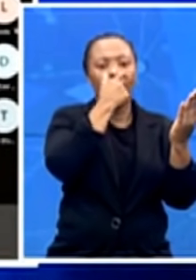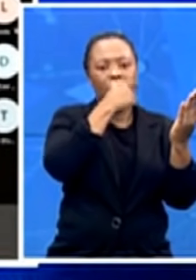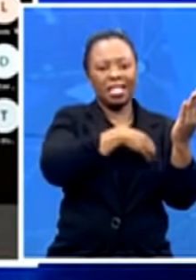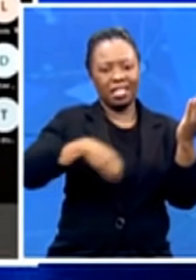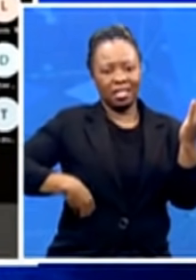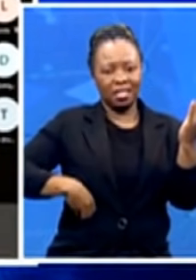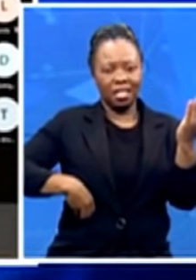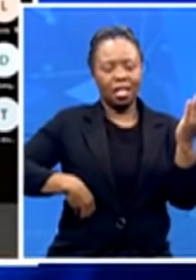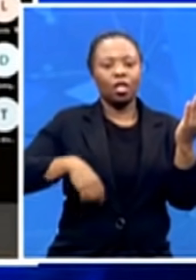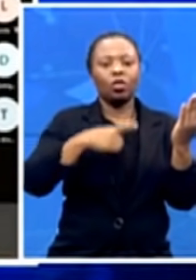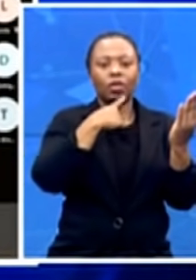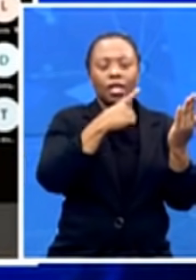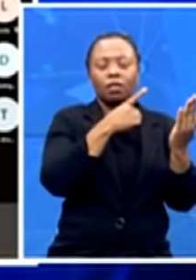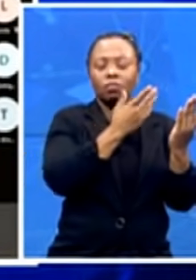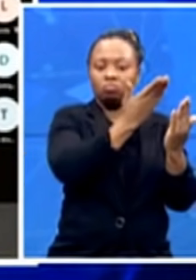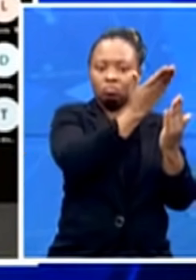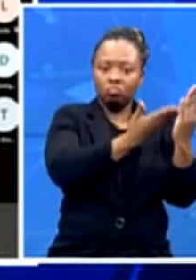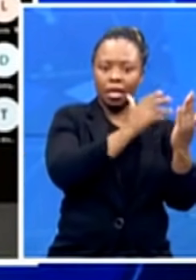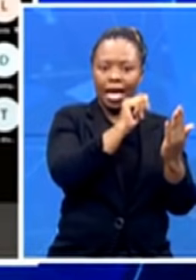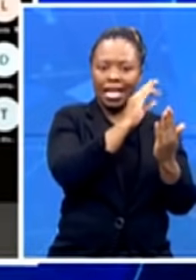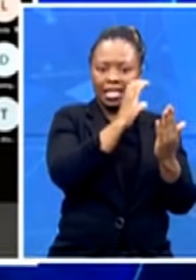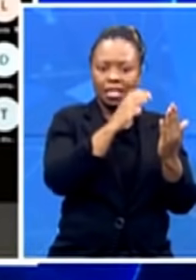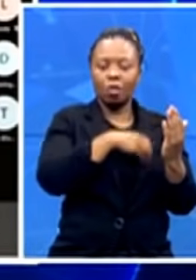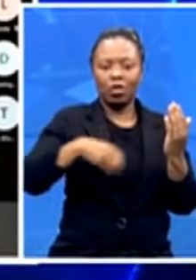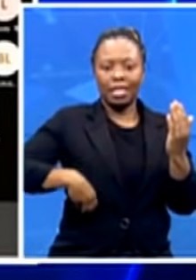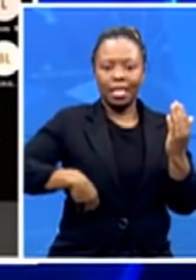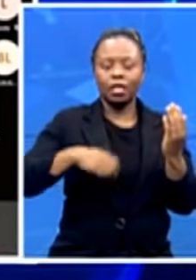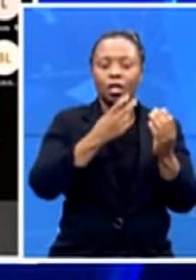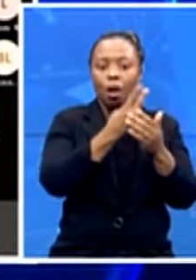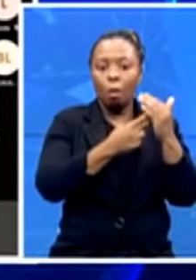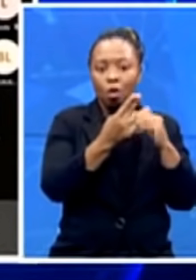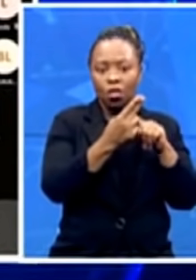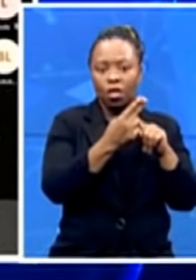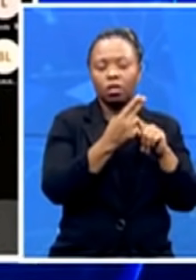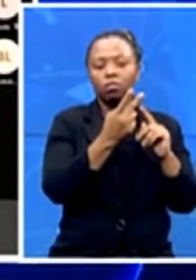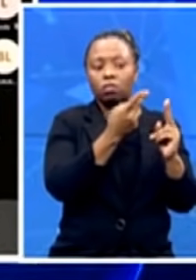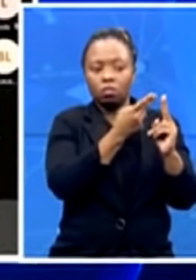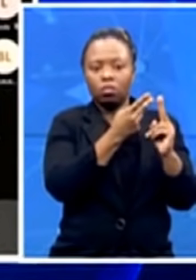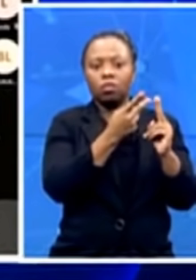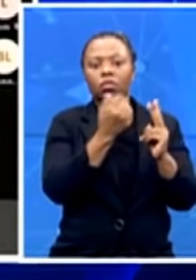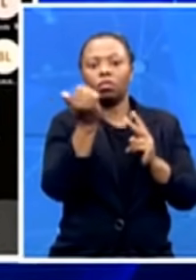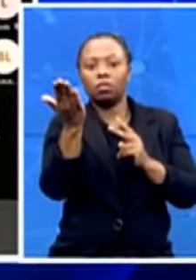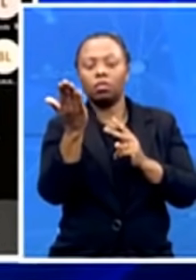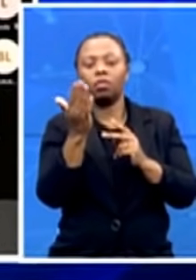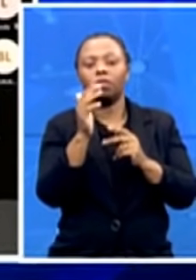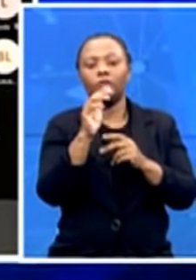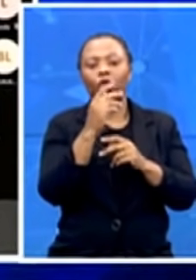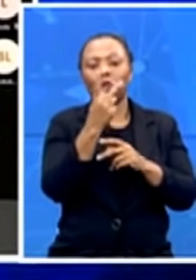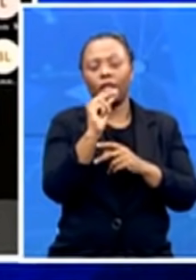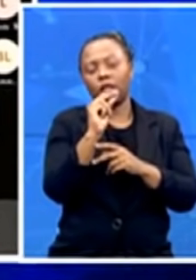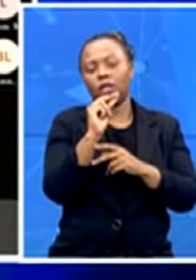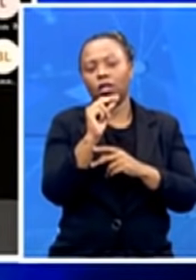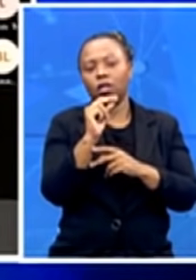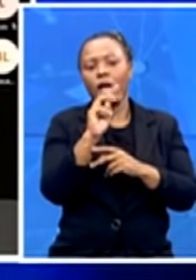Both letters were delivered to their respective recipients on the 5th of May 2021, and on the following day, Mr.